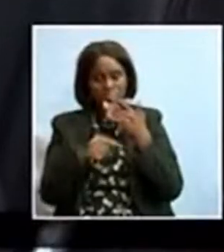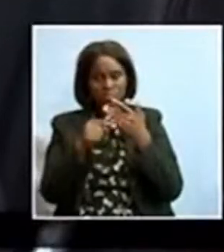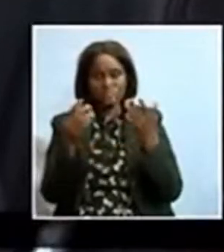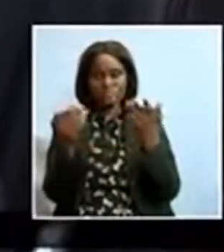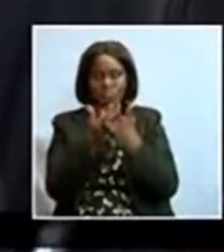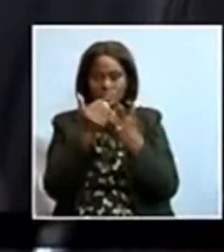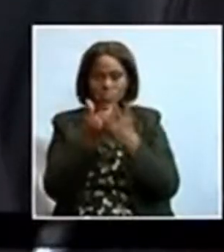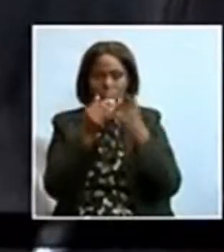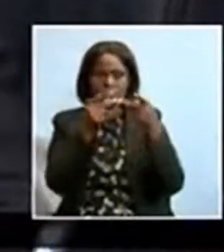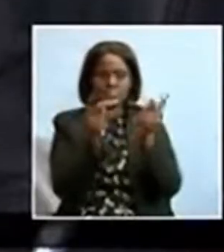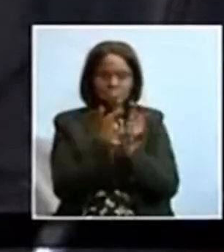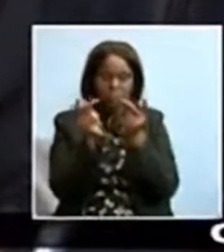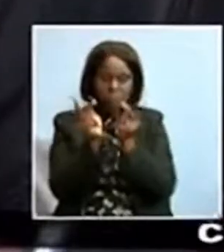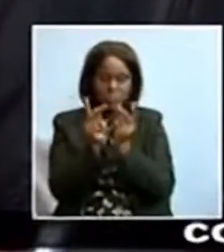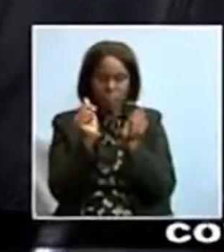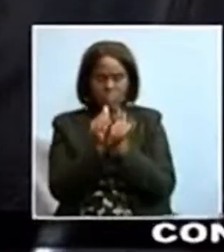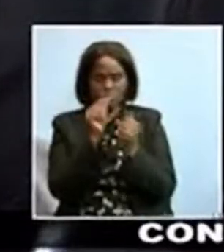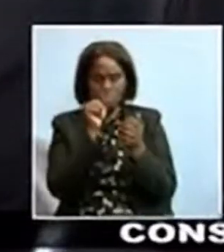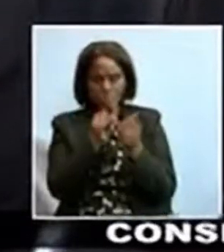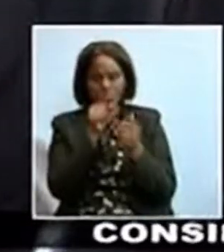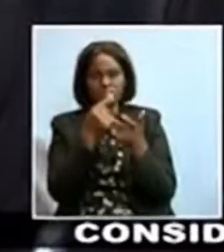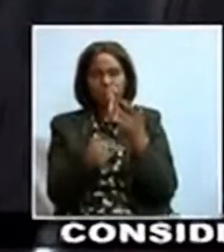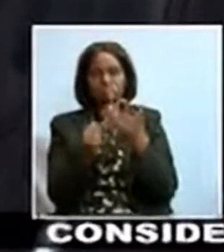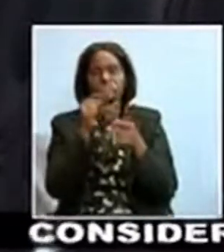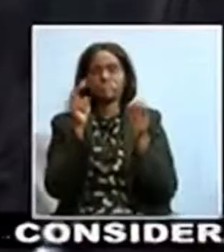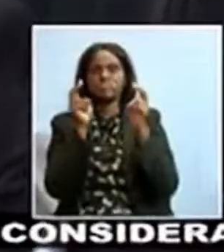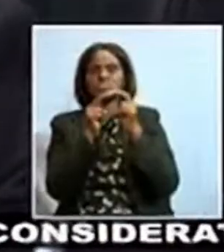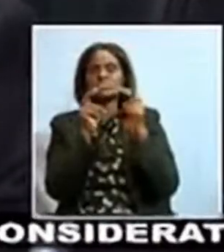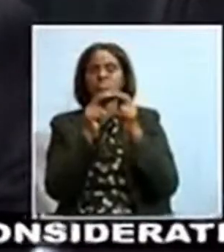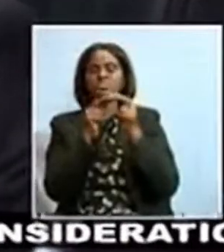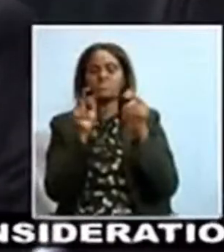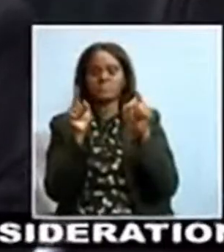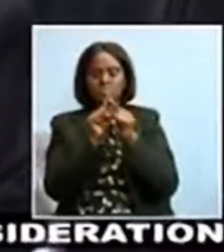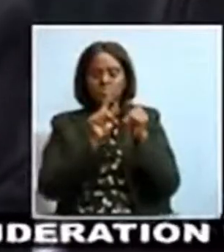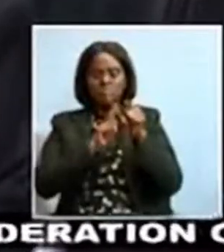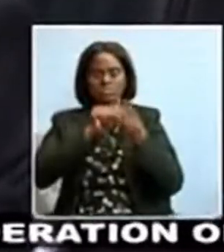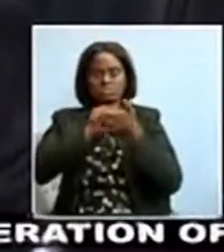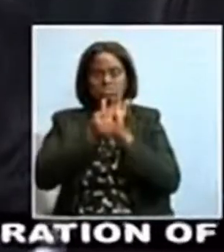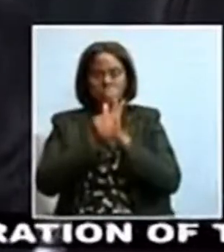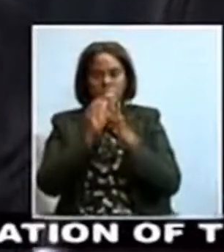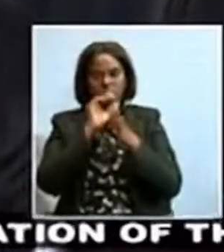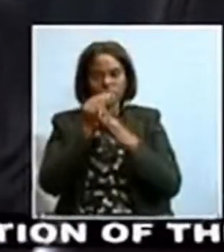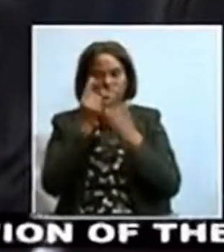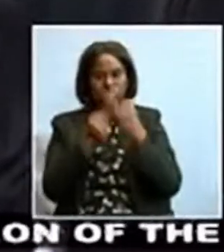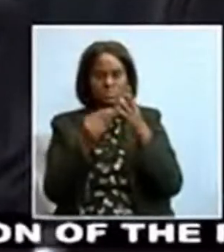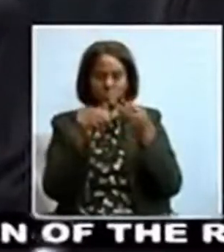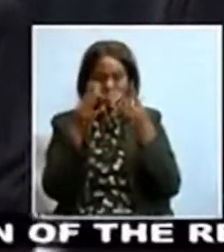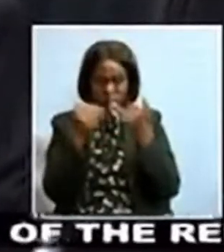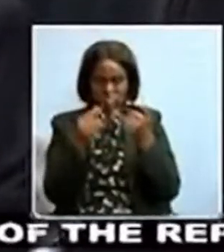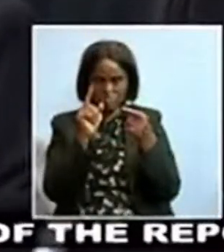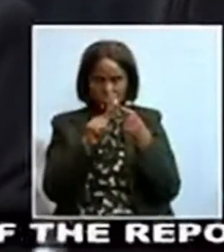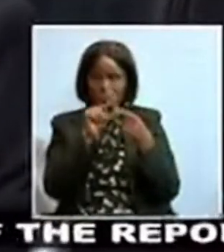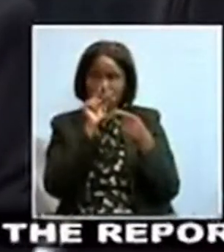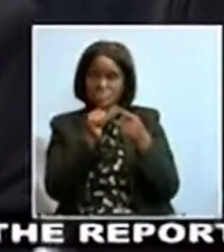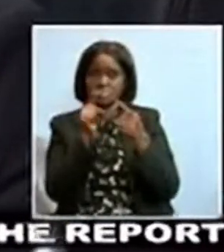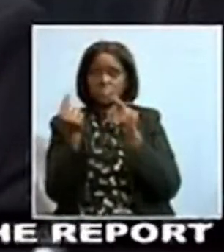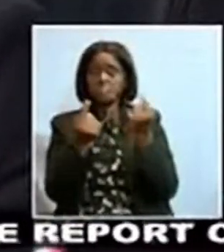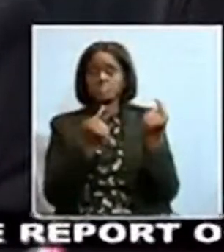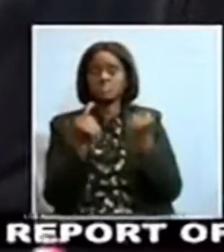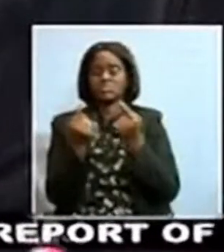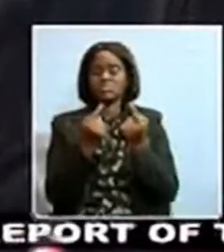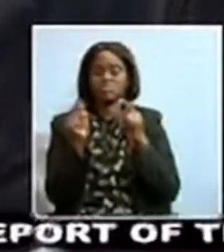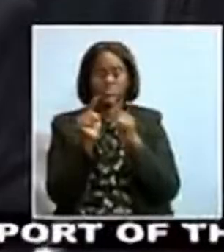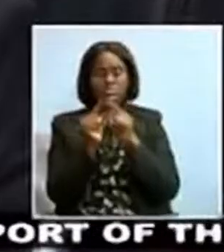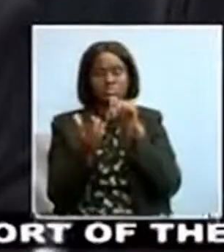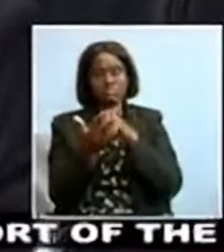latest position in terms of contract articles or provisions to this situation?